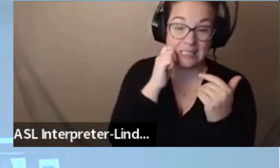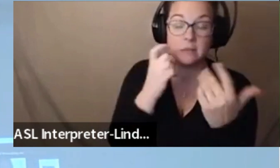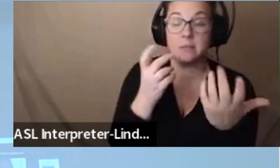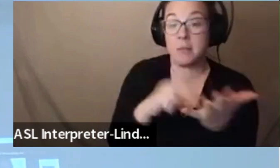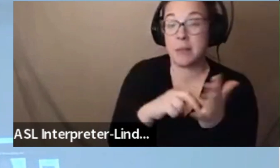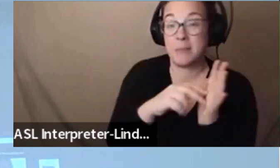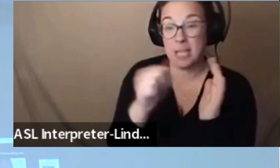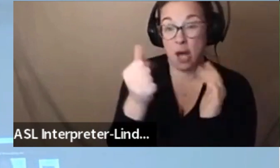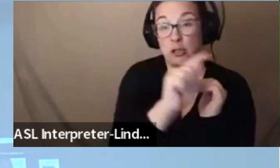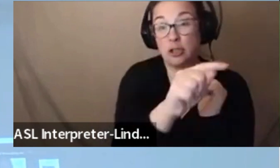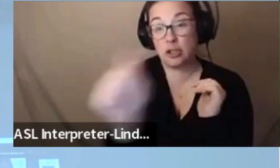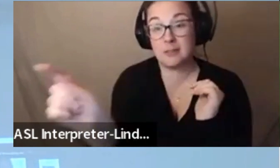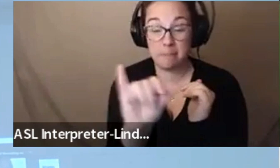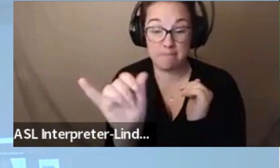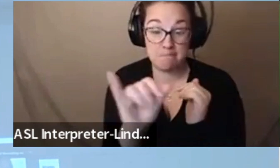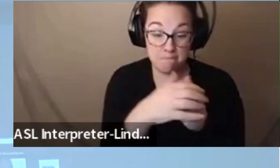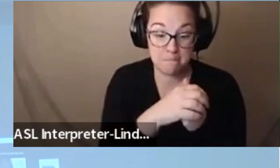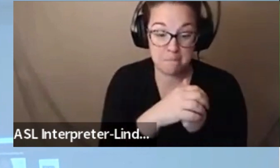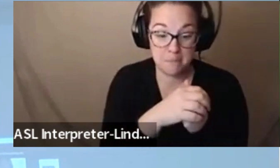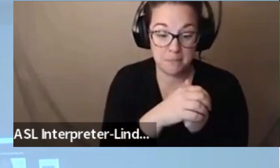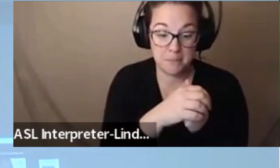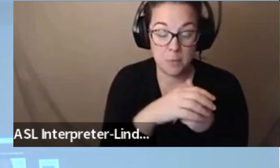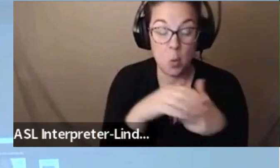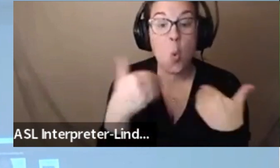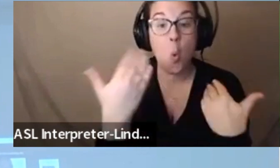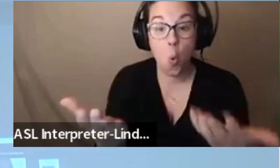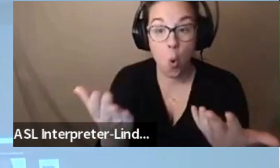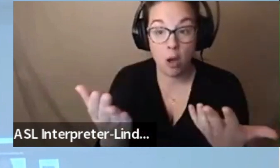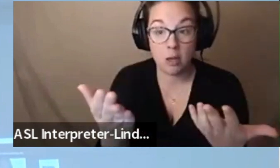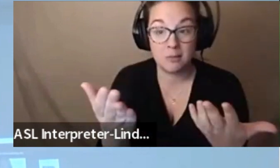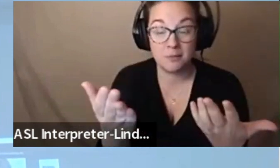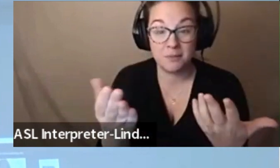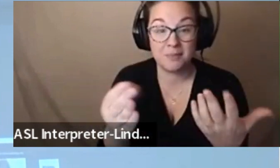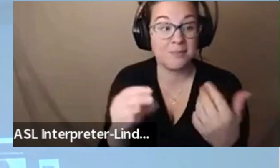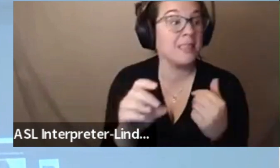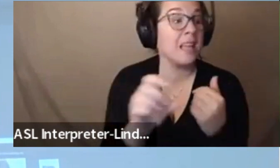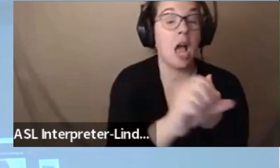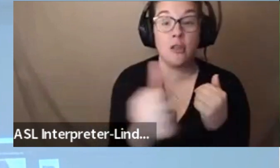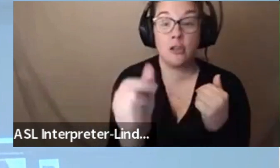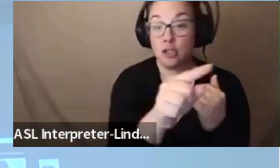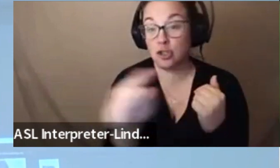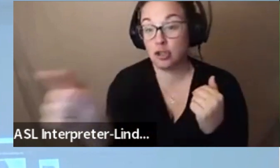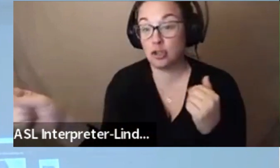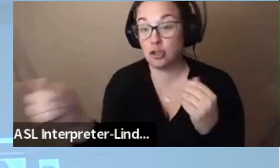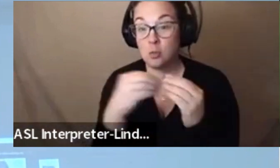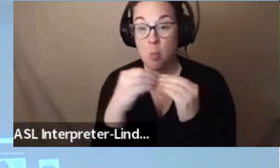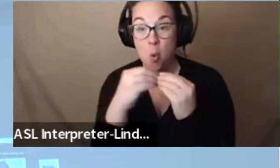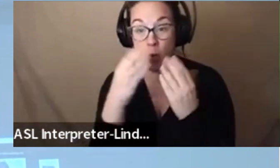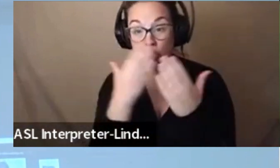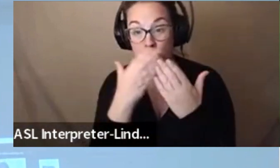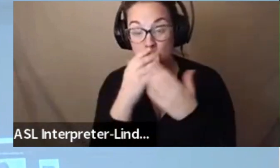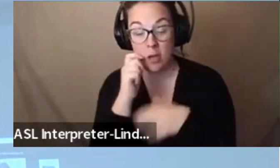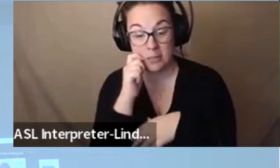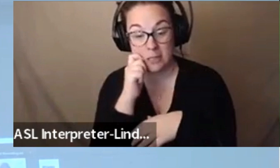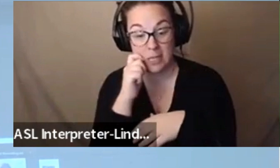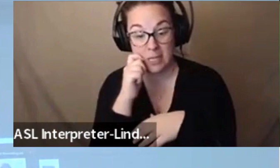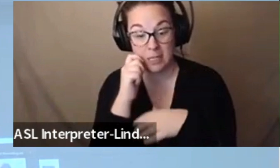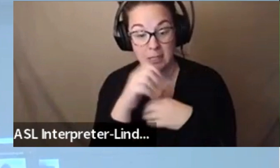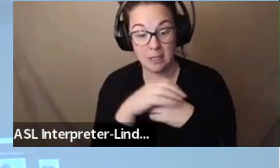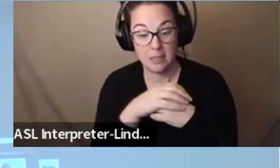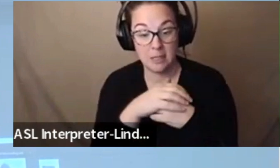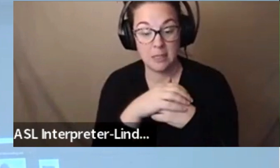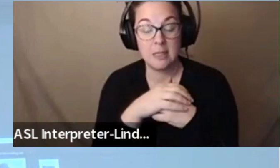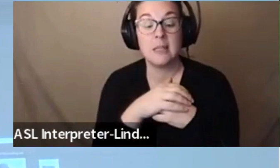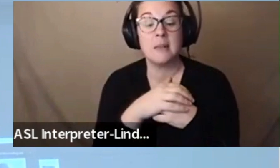than you. It's as simple as that. Or what if everybody's darker than you? And what if everyone